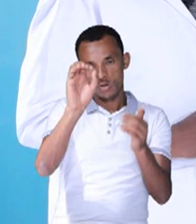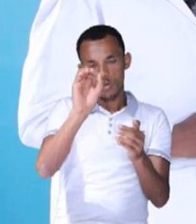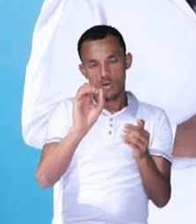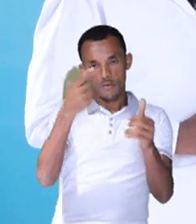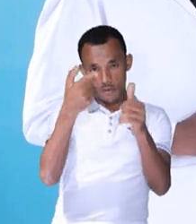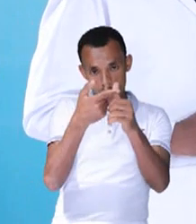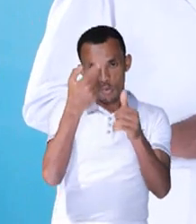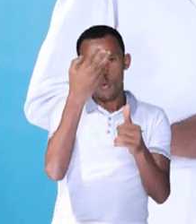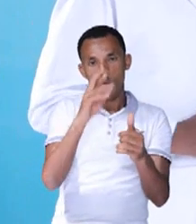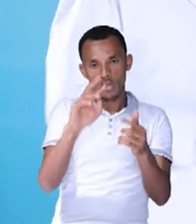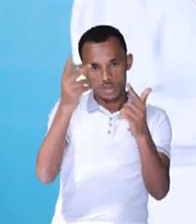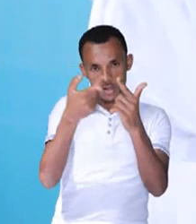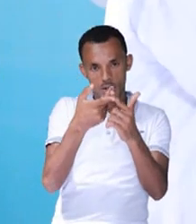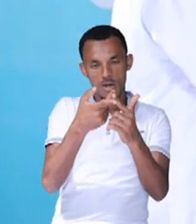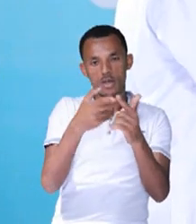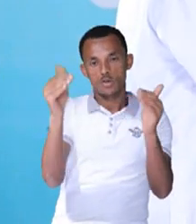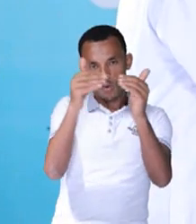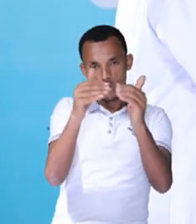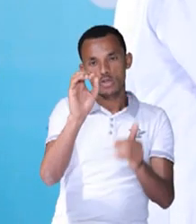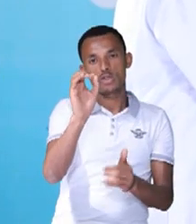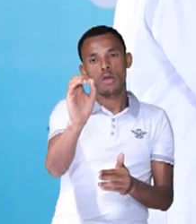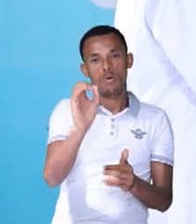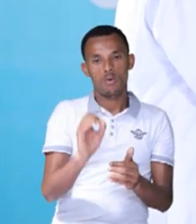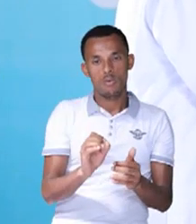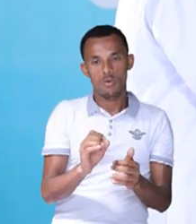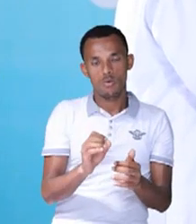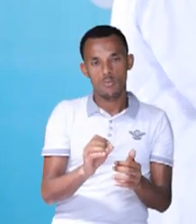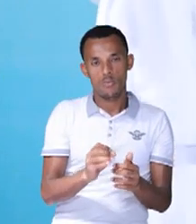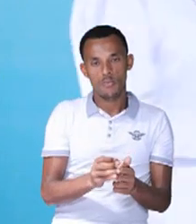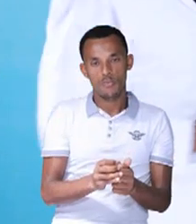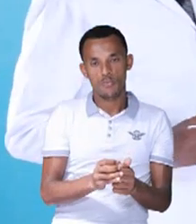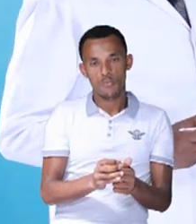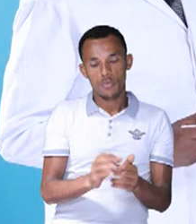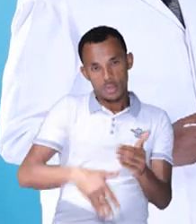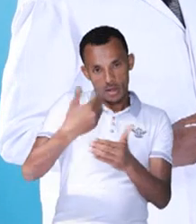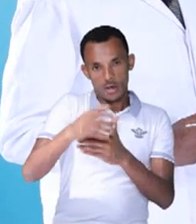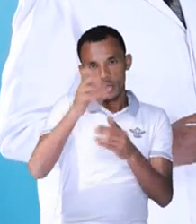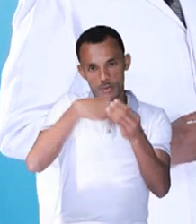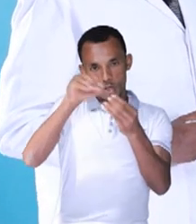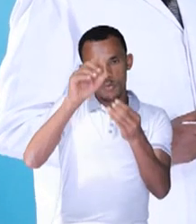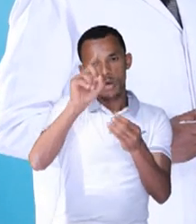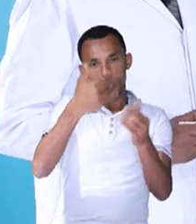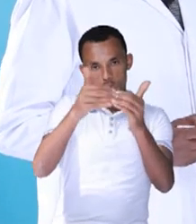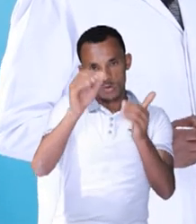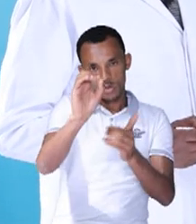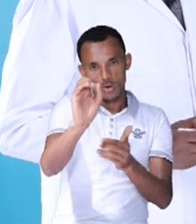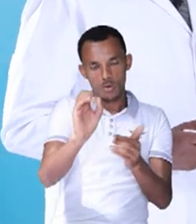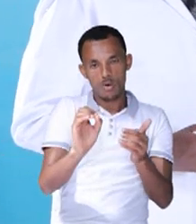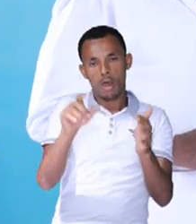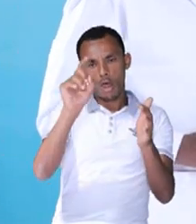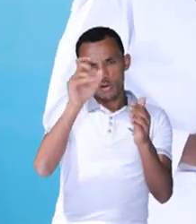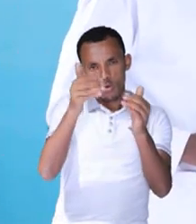either the first one or the second one is equal to 0 it will be. No? Then x plus 1 is equal to 0 means x is equal